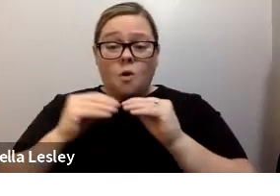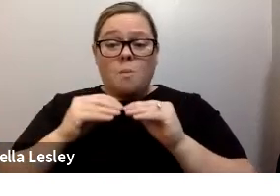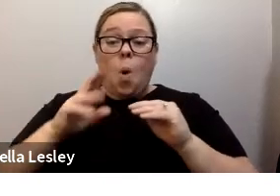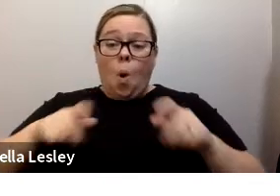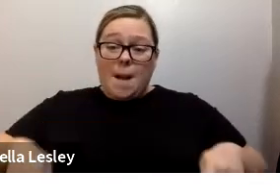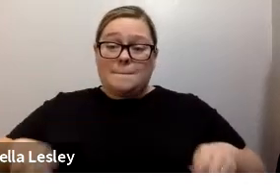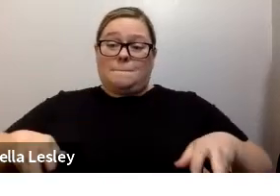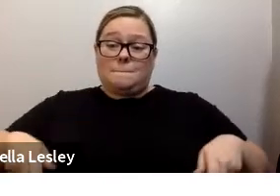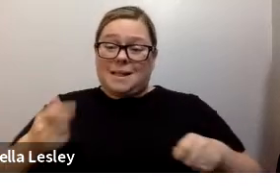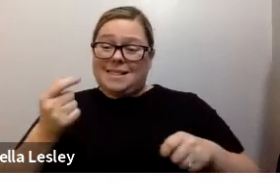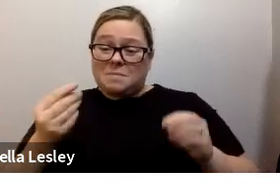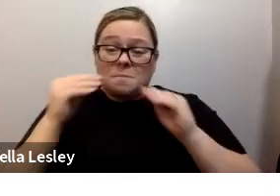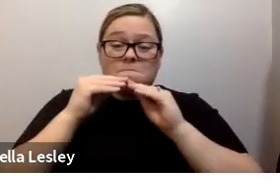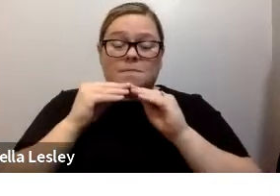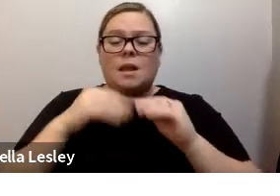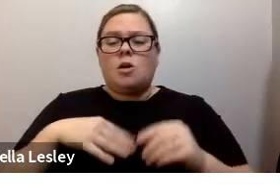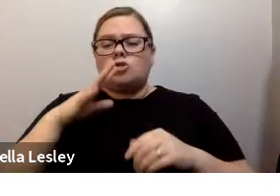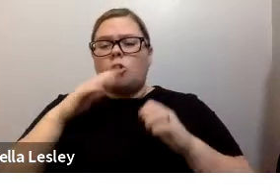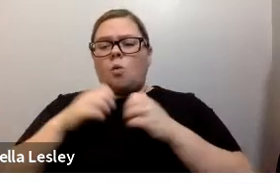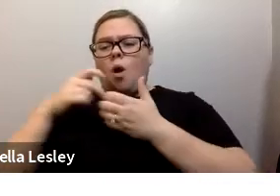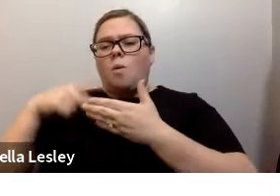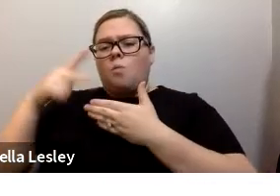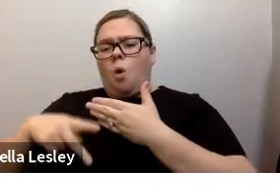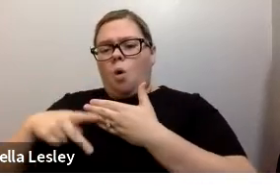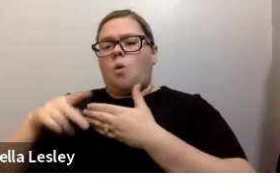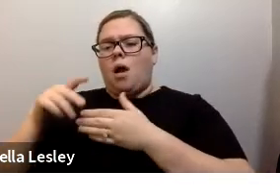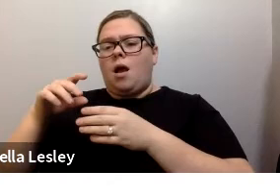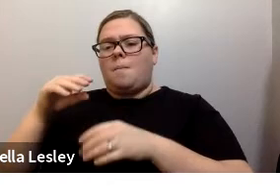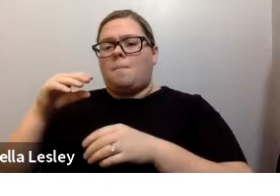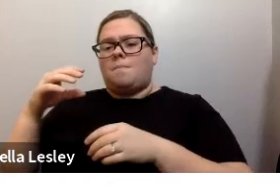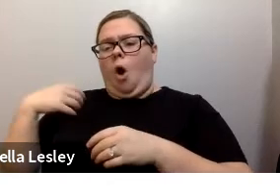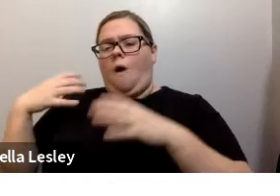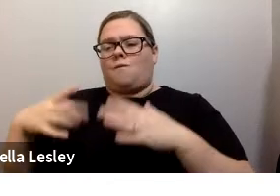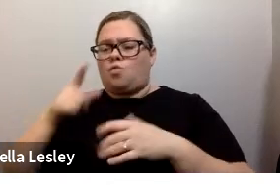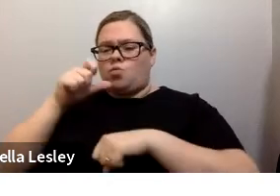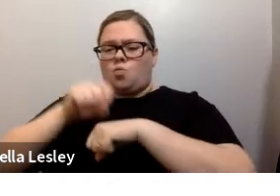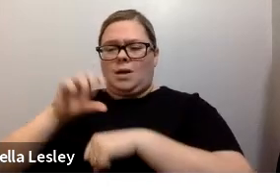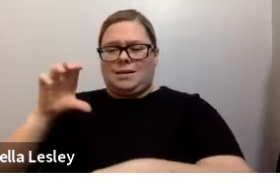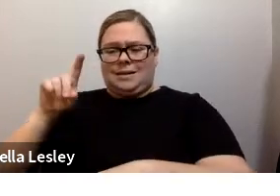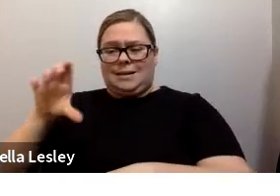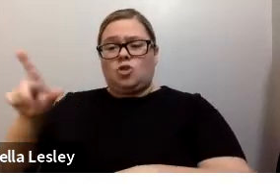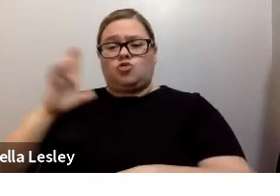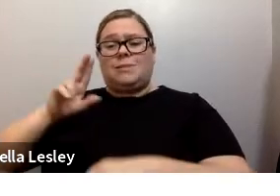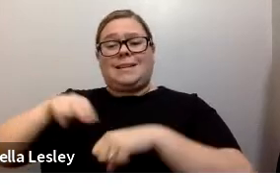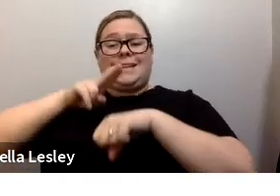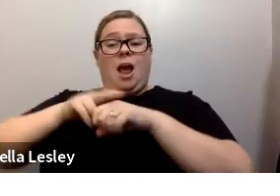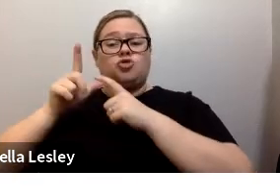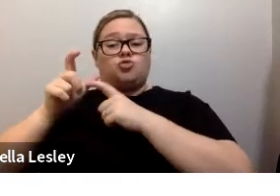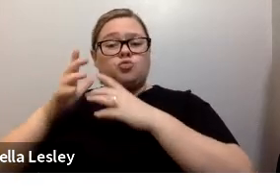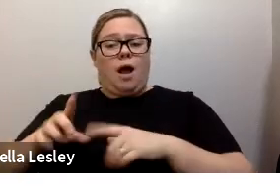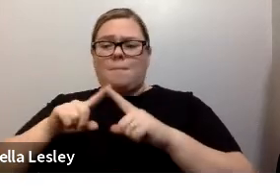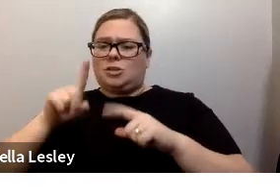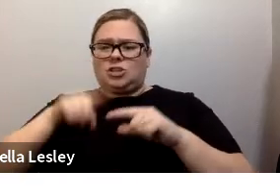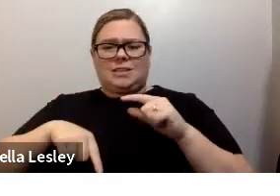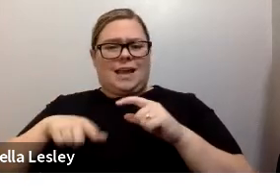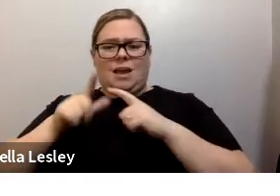day. I was talking to a program officer at CDC who could no longer run. She used to be a national runner, and now she just kind of runs in her